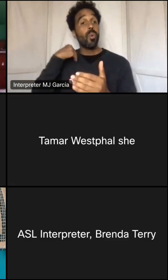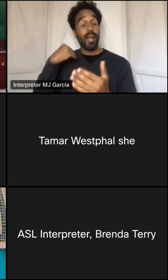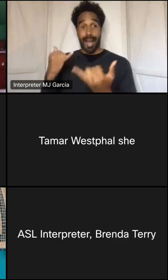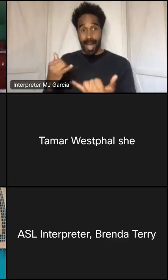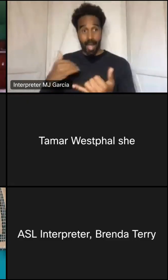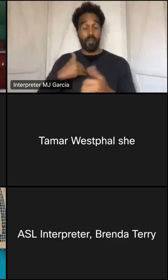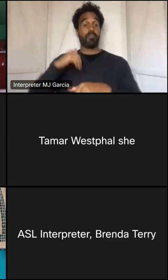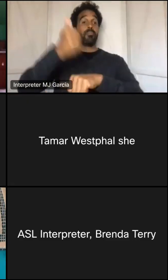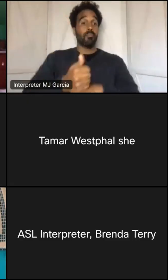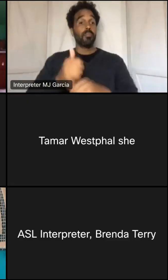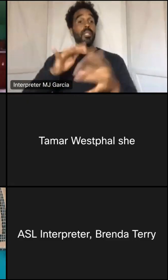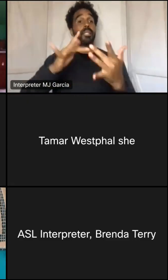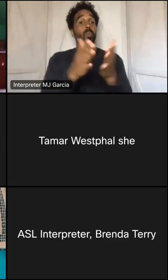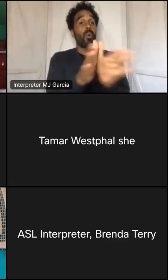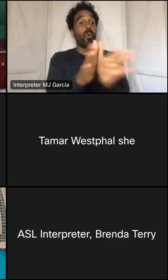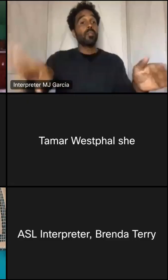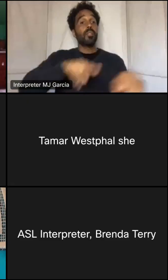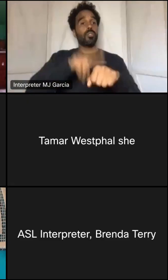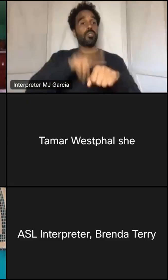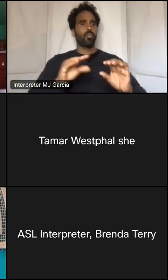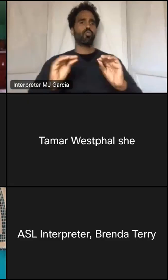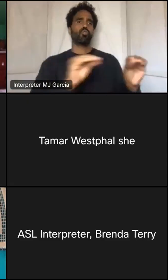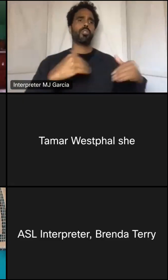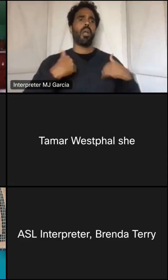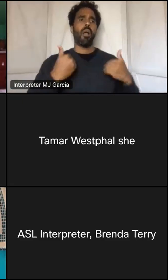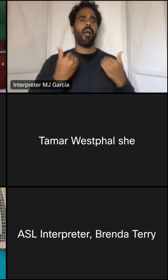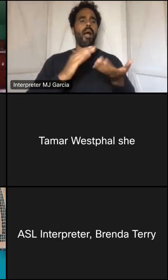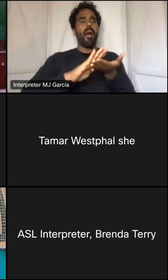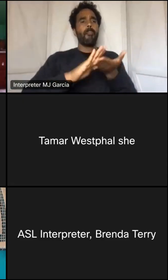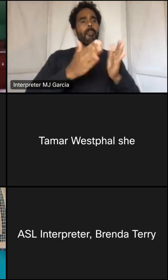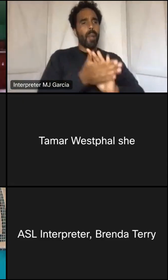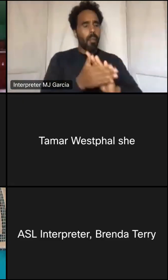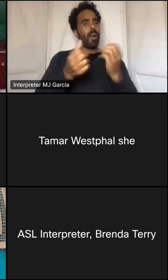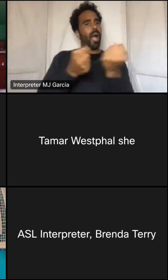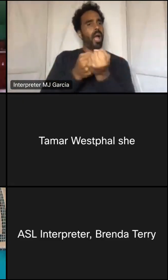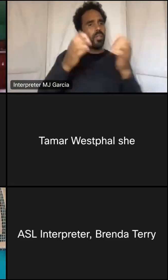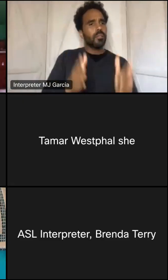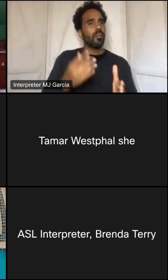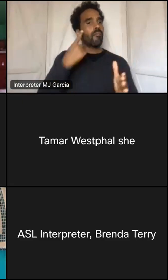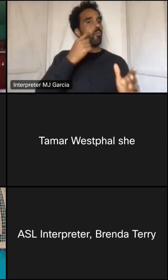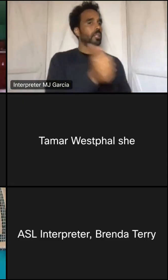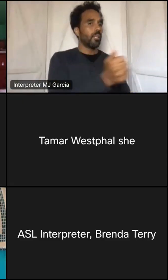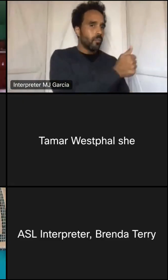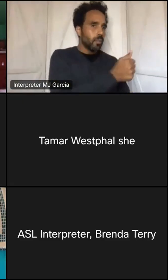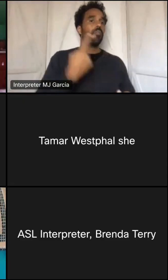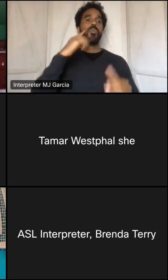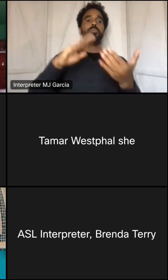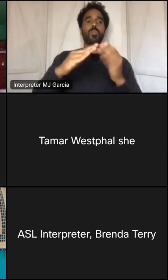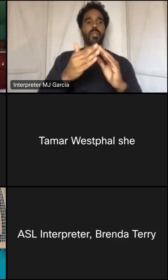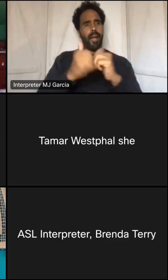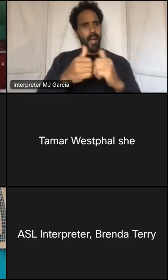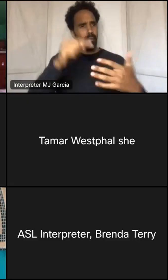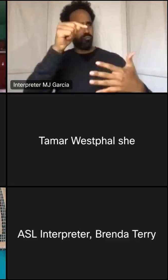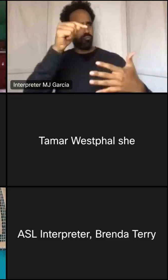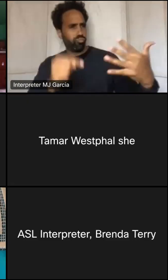for themselves and within their community. So that's like in a nutshell my journey about like